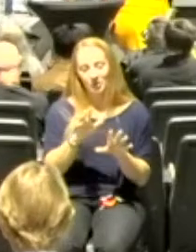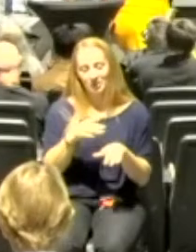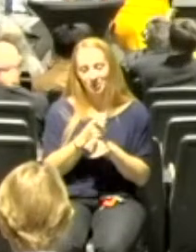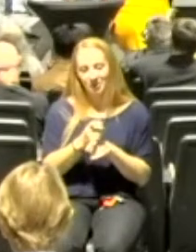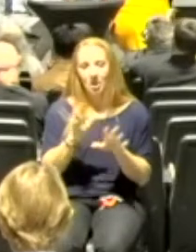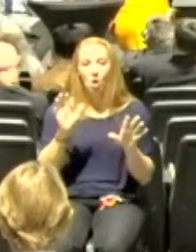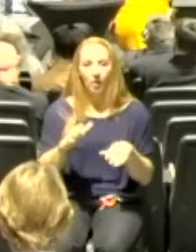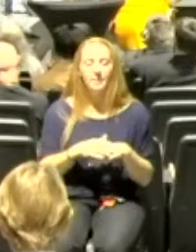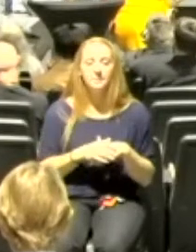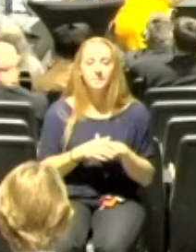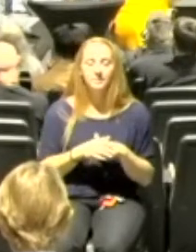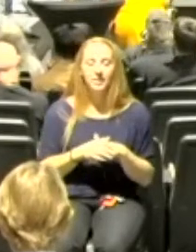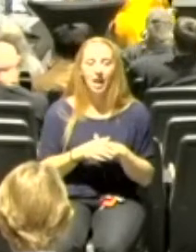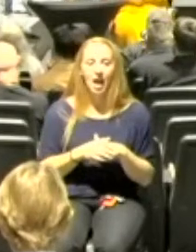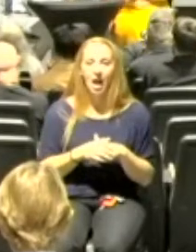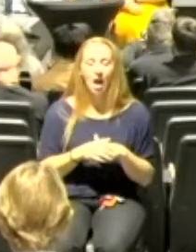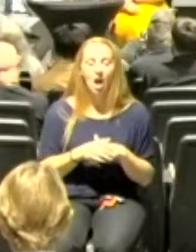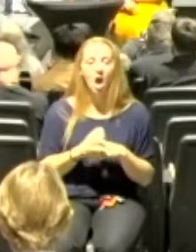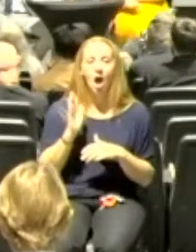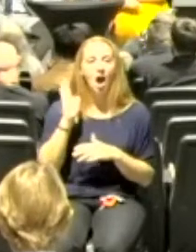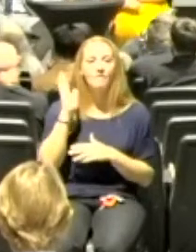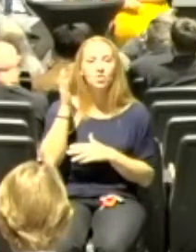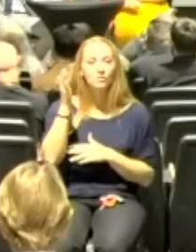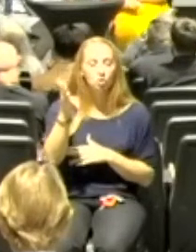it. Our students are the future.